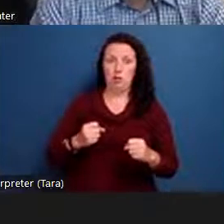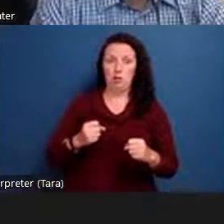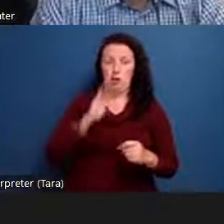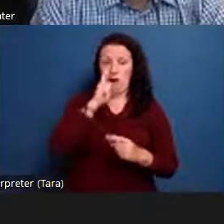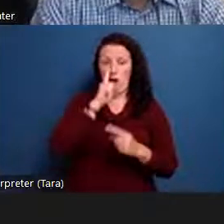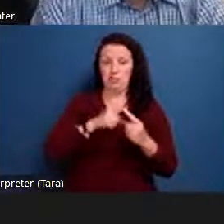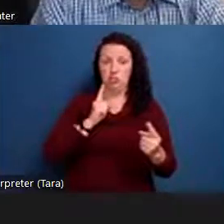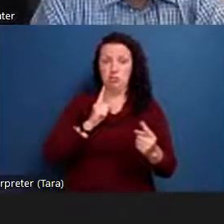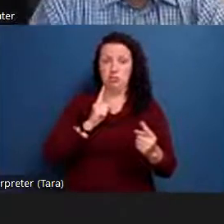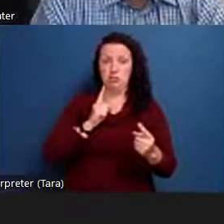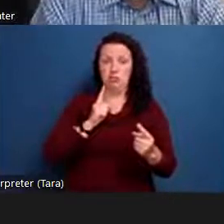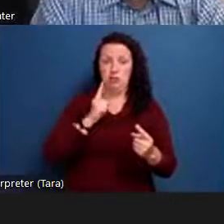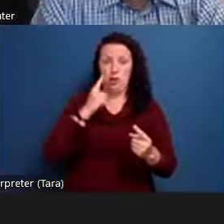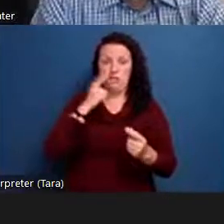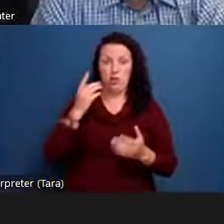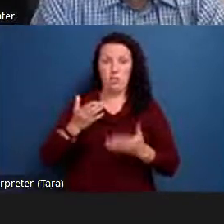to the motion to strike?